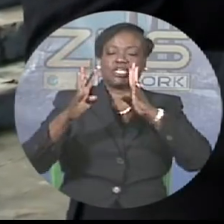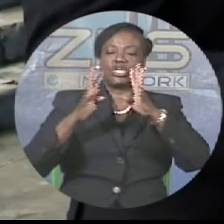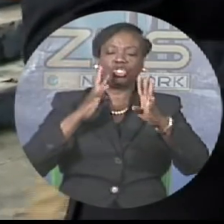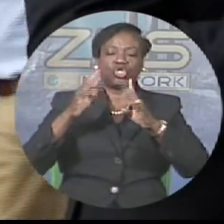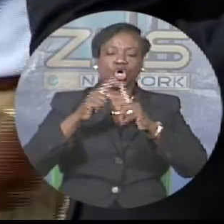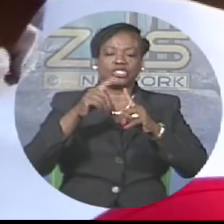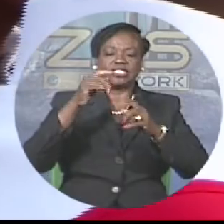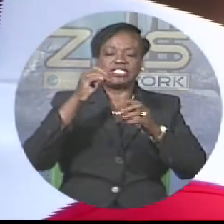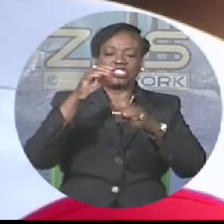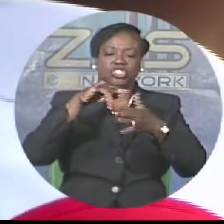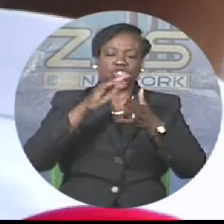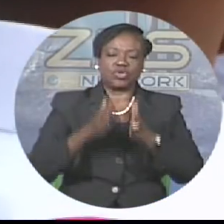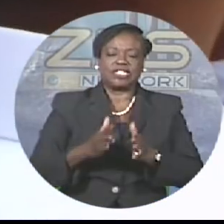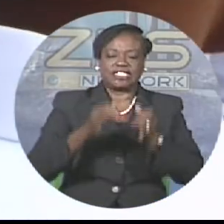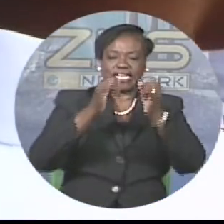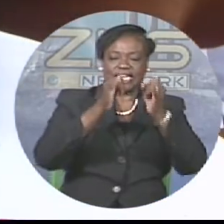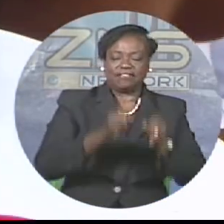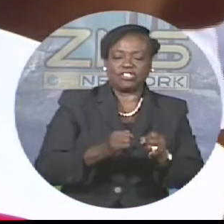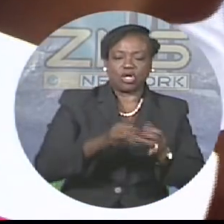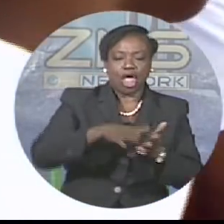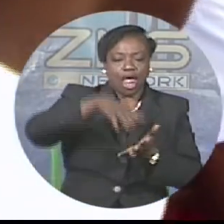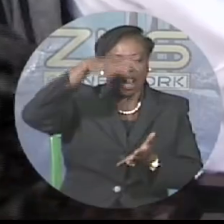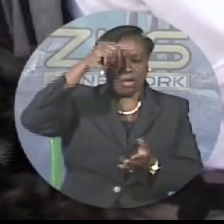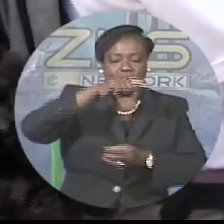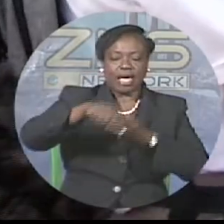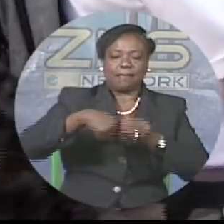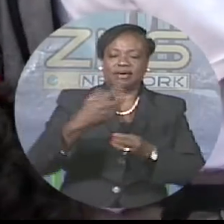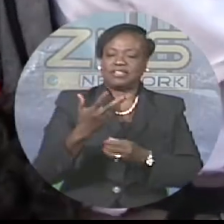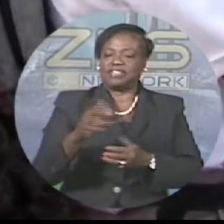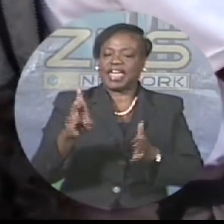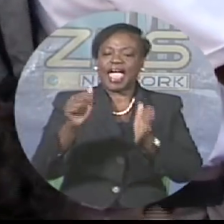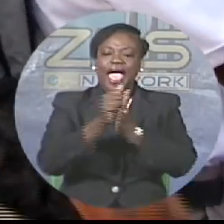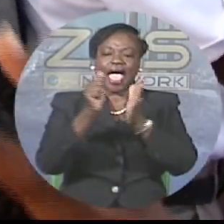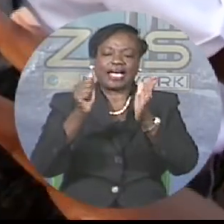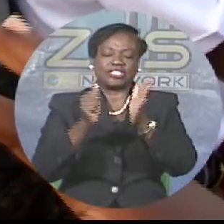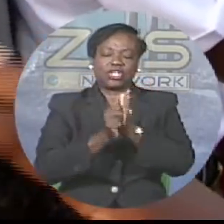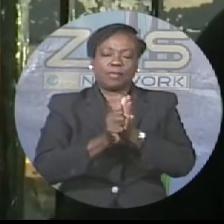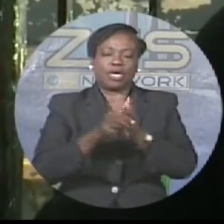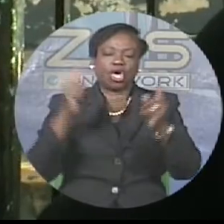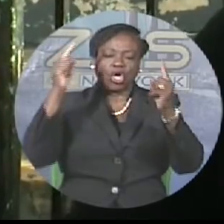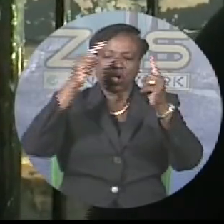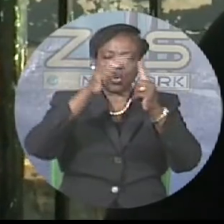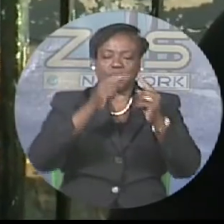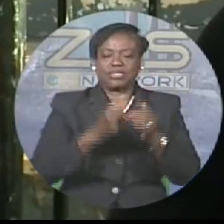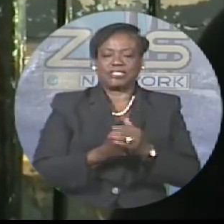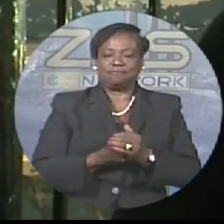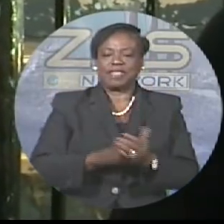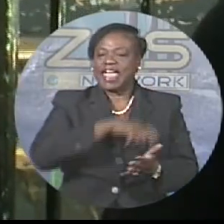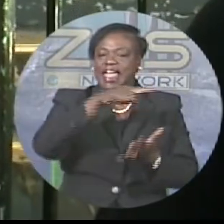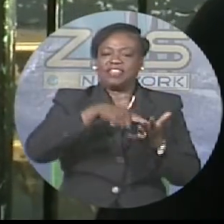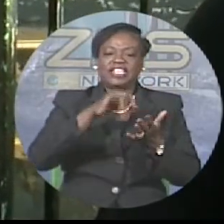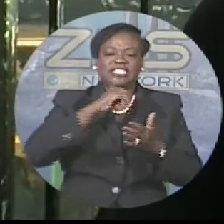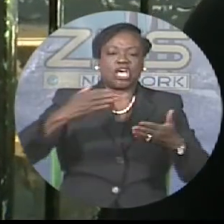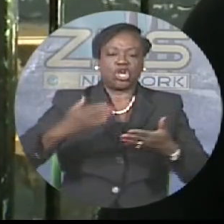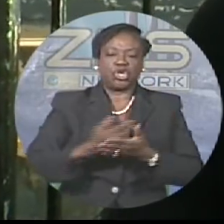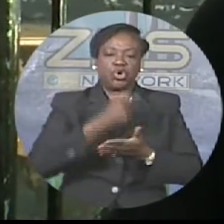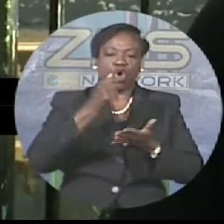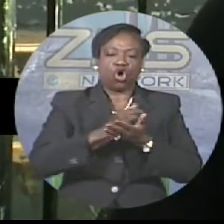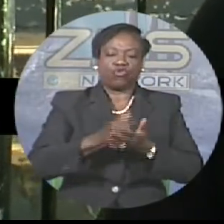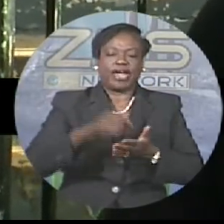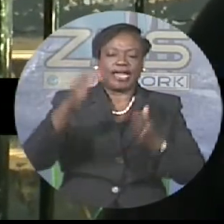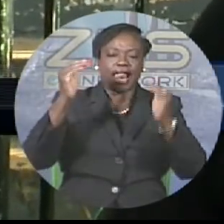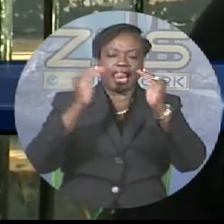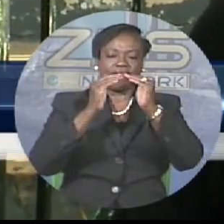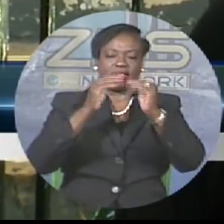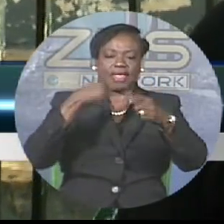academic goals, something that was very much appreciated by Principal T. Nicola McKay. This is a new grade level that came in this